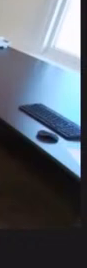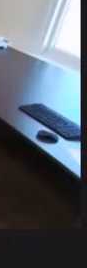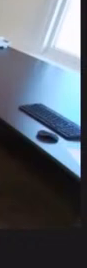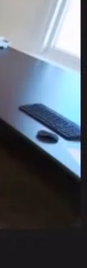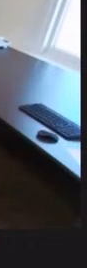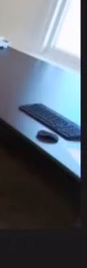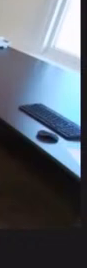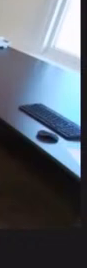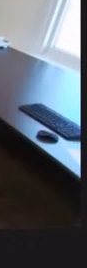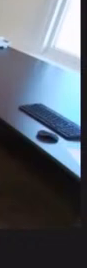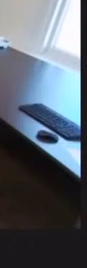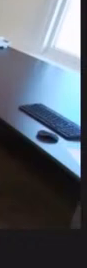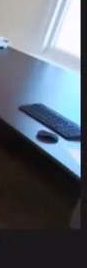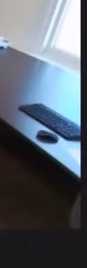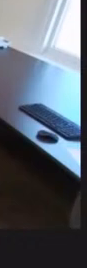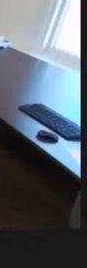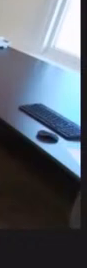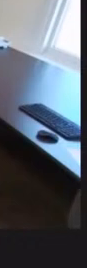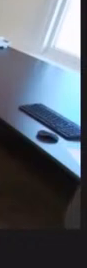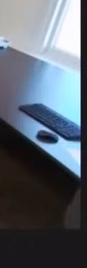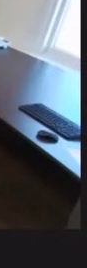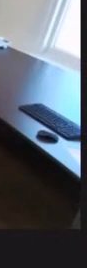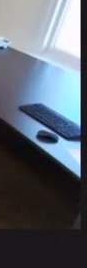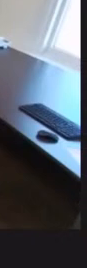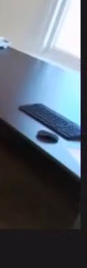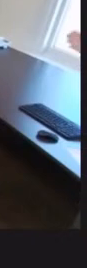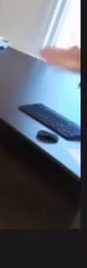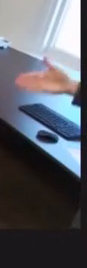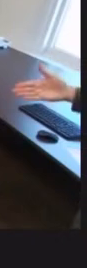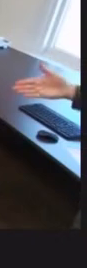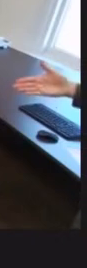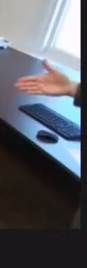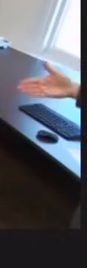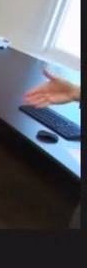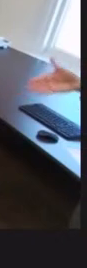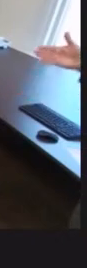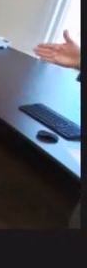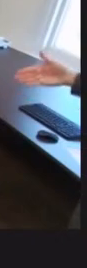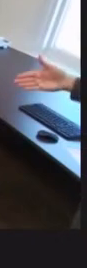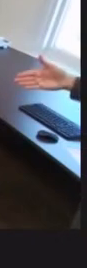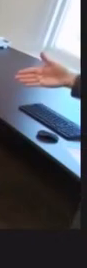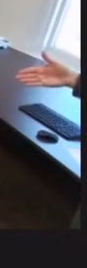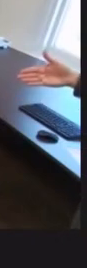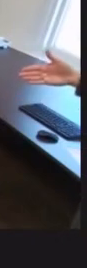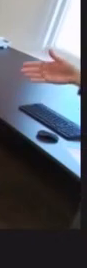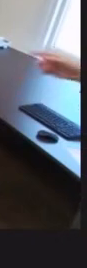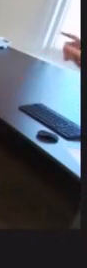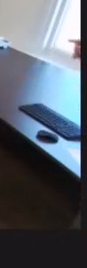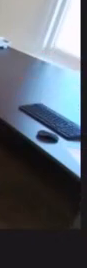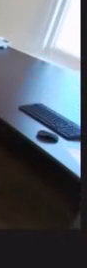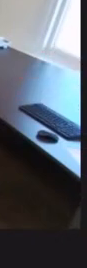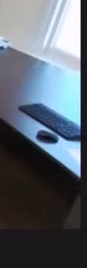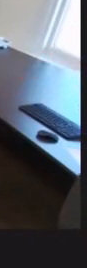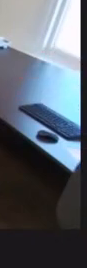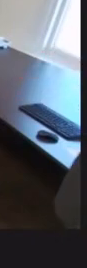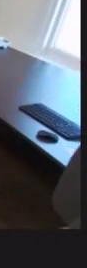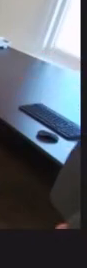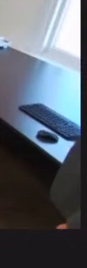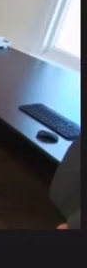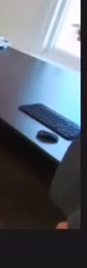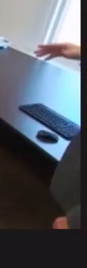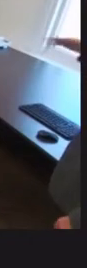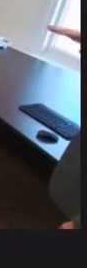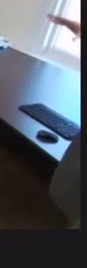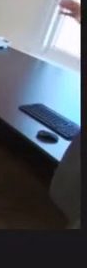improvement process we put it we have it in a five-year process because every five years we come in and we do that assessment fees when I think about